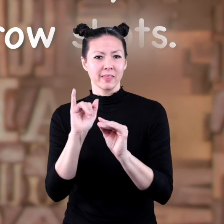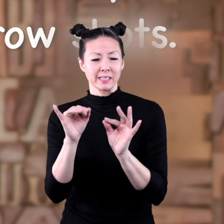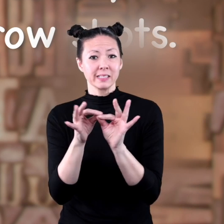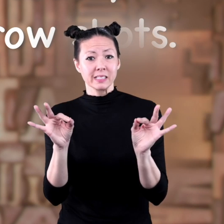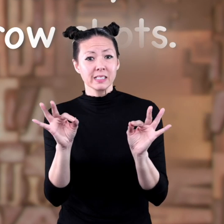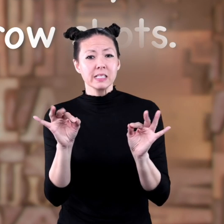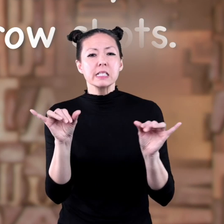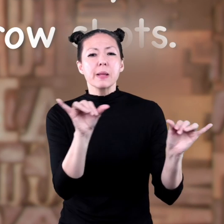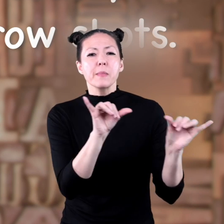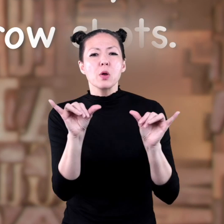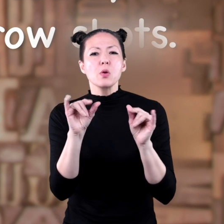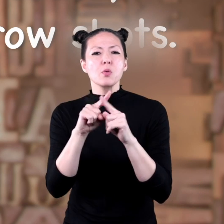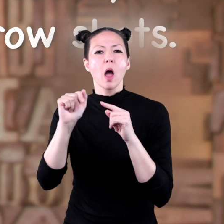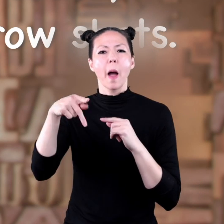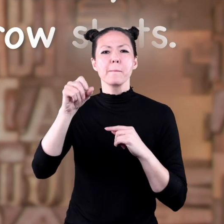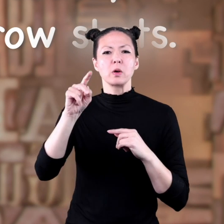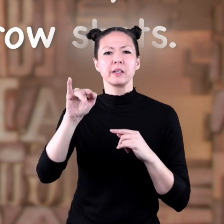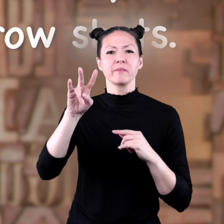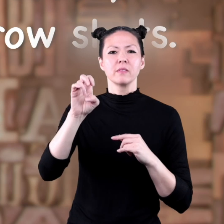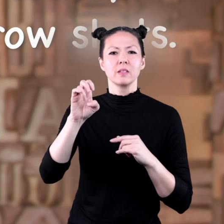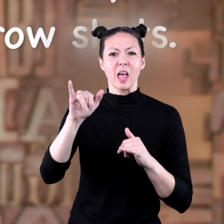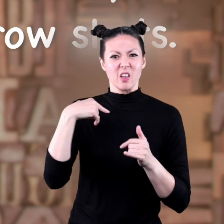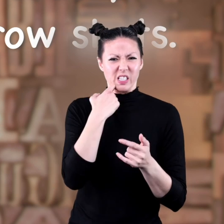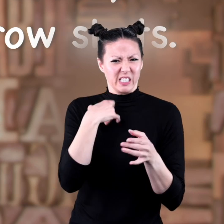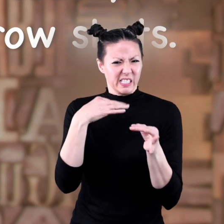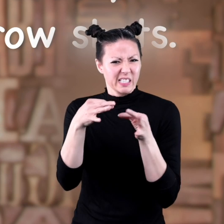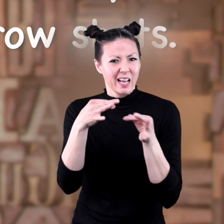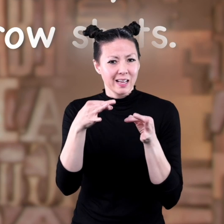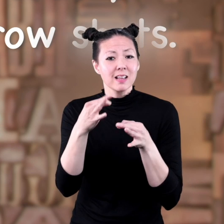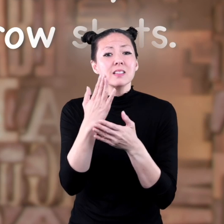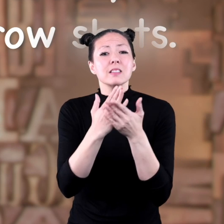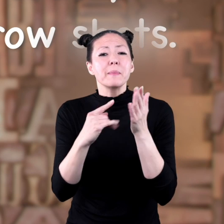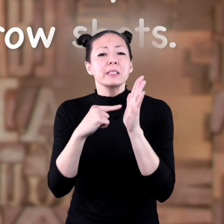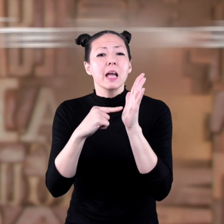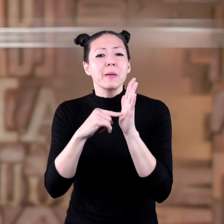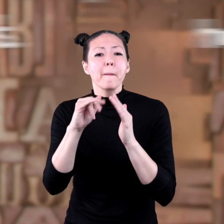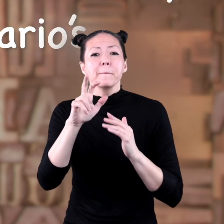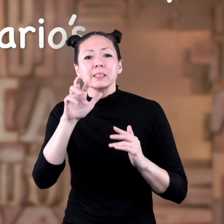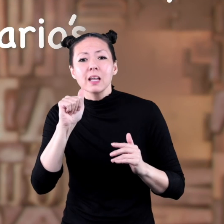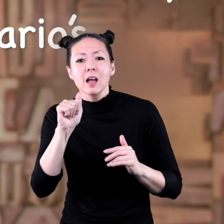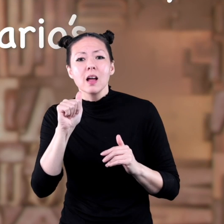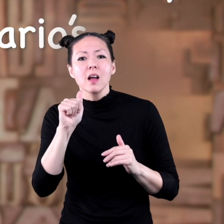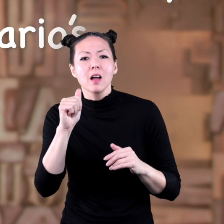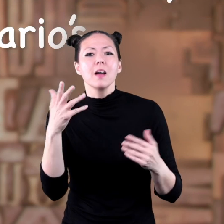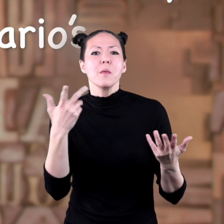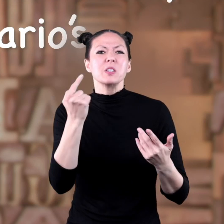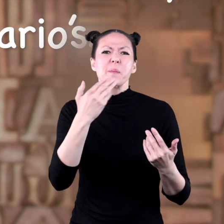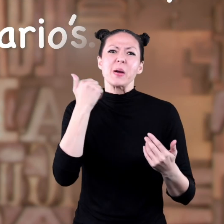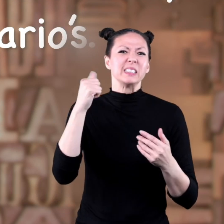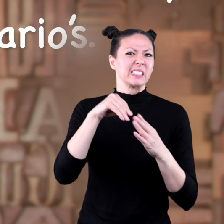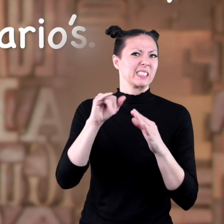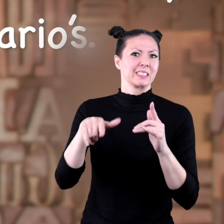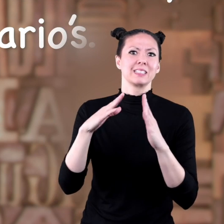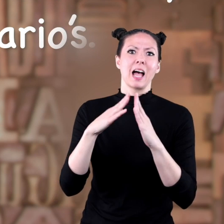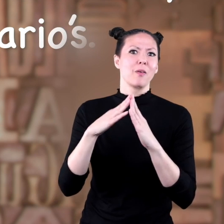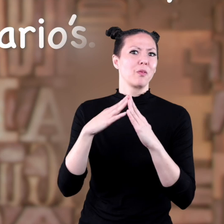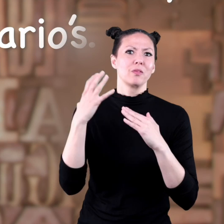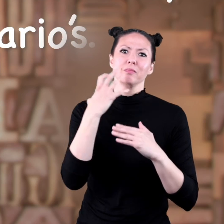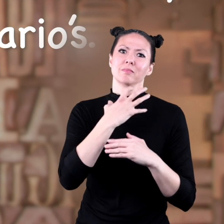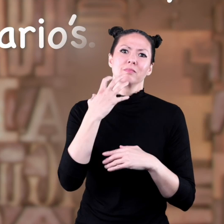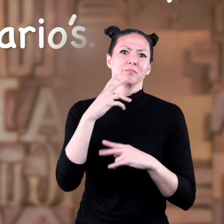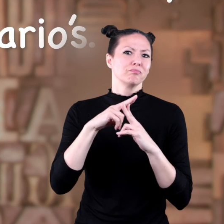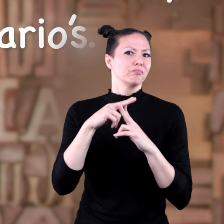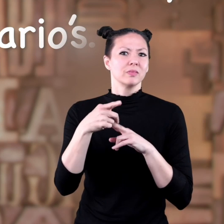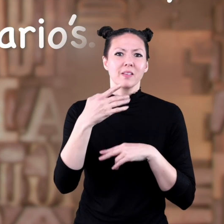sentences. It's similar to the appositive we just explained. Some examples are, the pizza, which is the best in town,